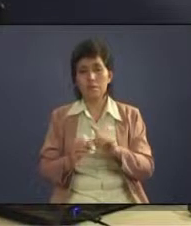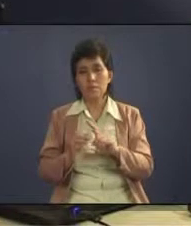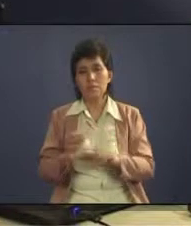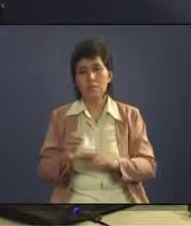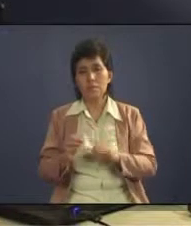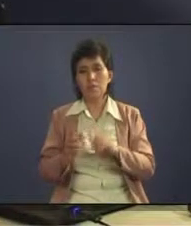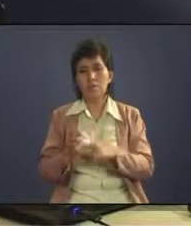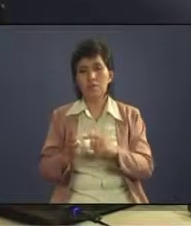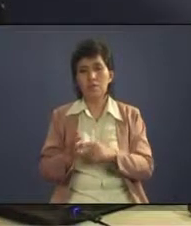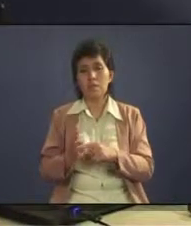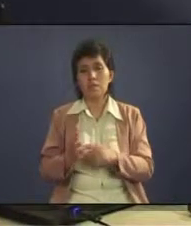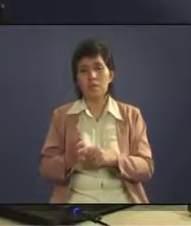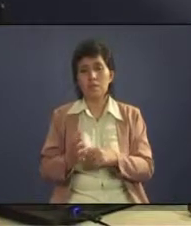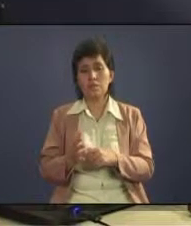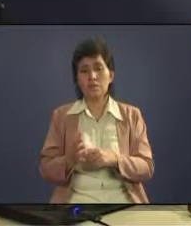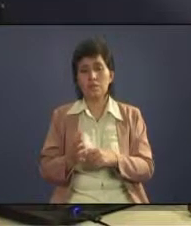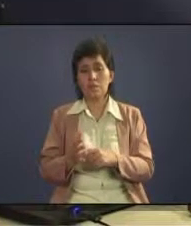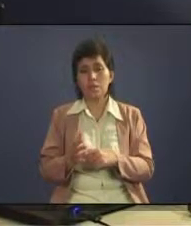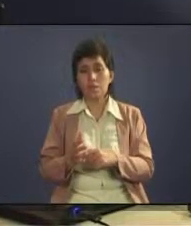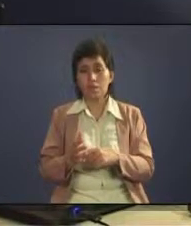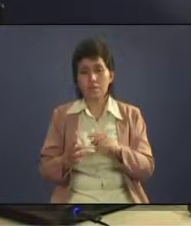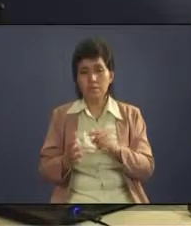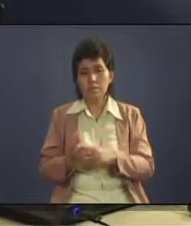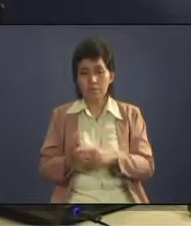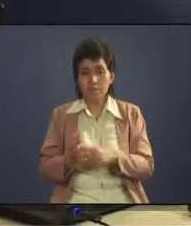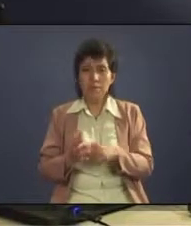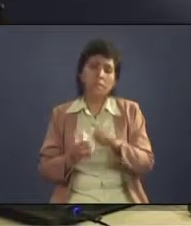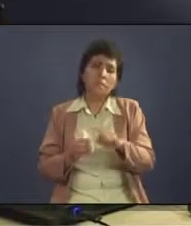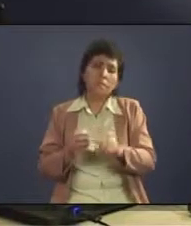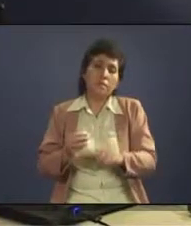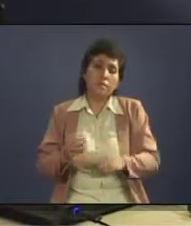not. Okay? Just be aware of that. Just be aware of that.